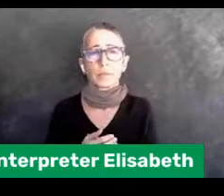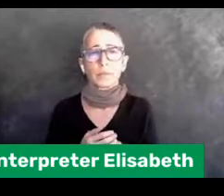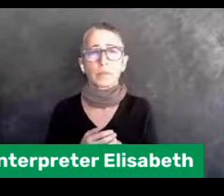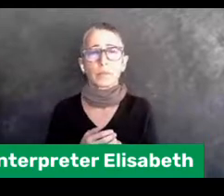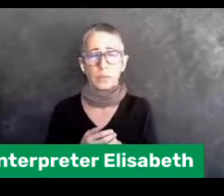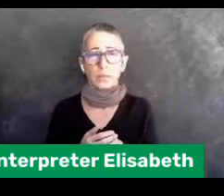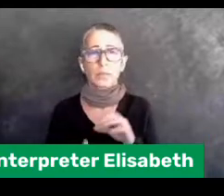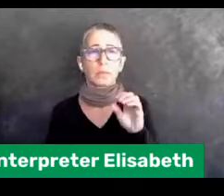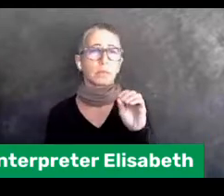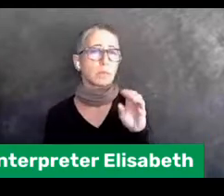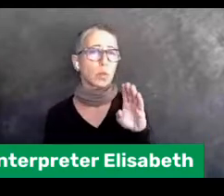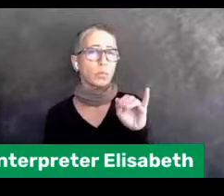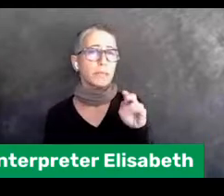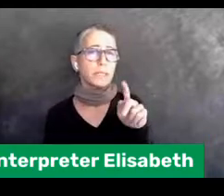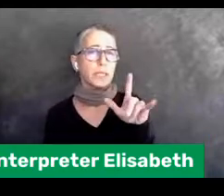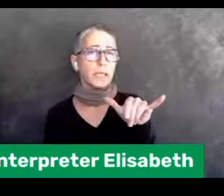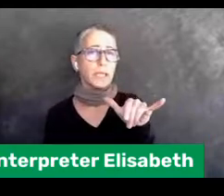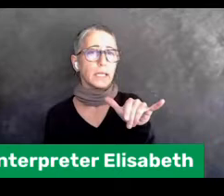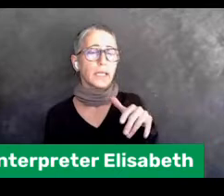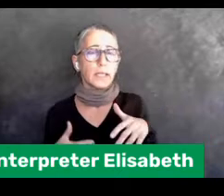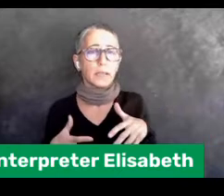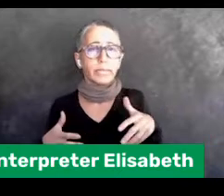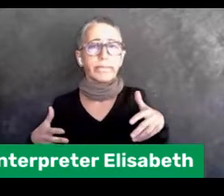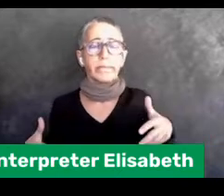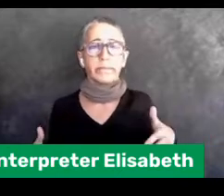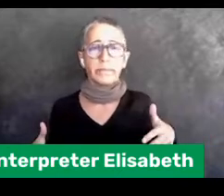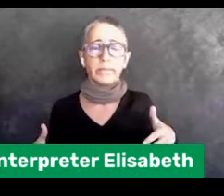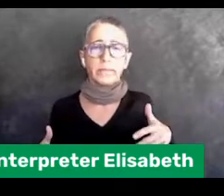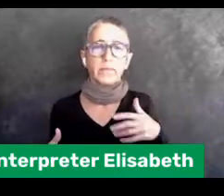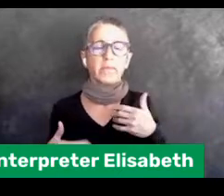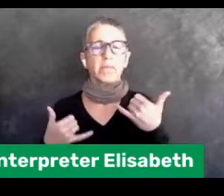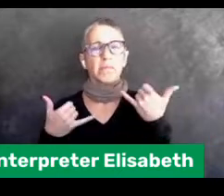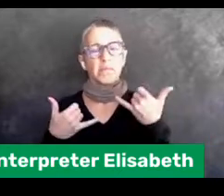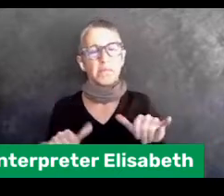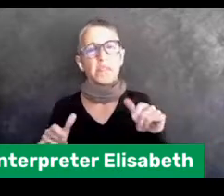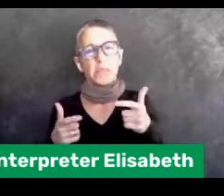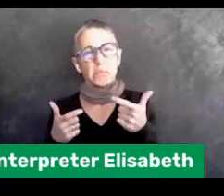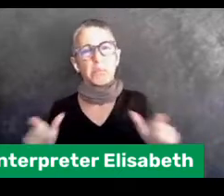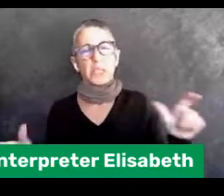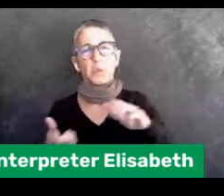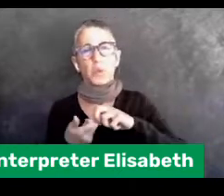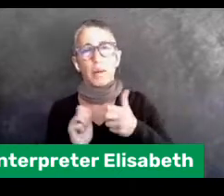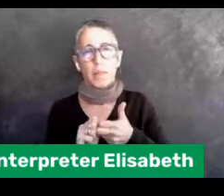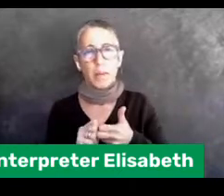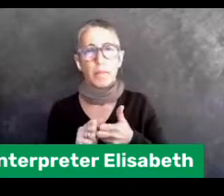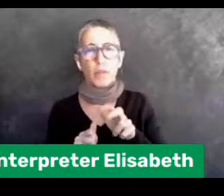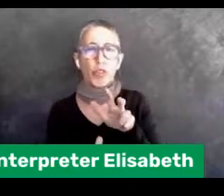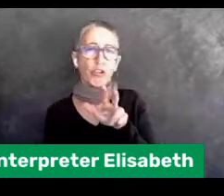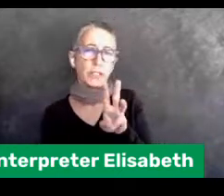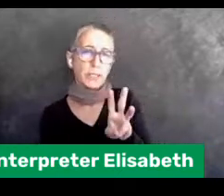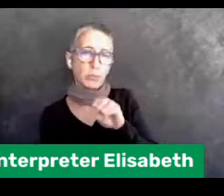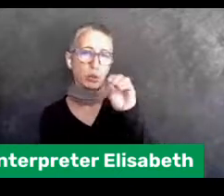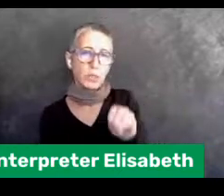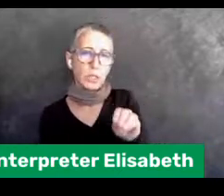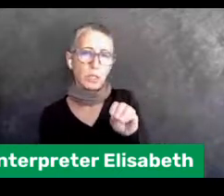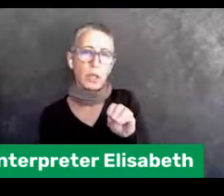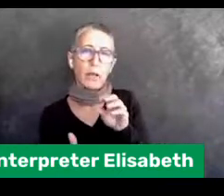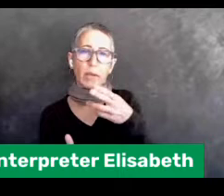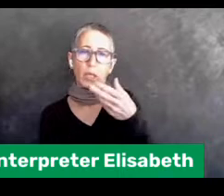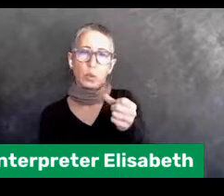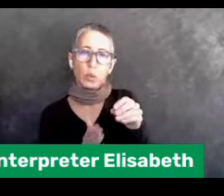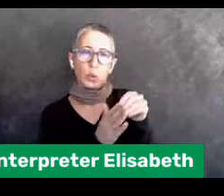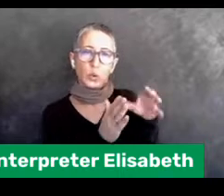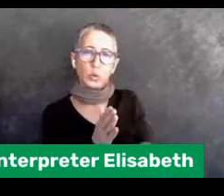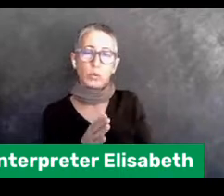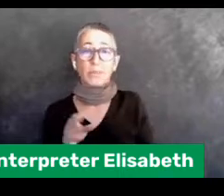major role in our health in our kids in Chicago, with 36% of the city's high school students and 61%